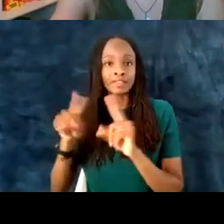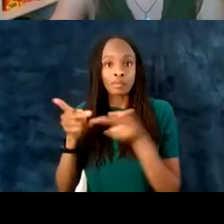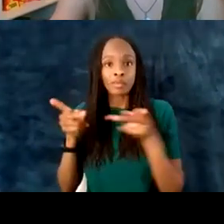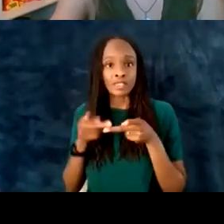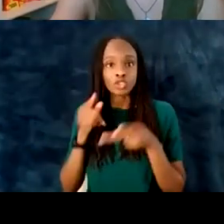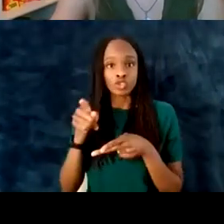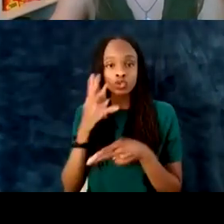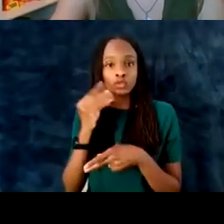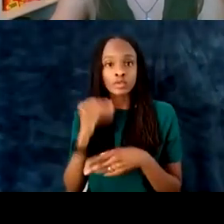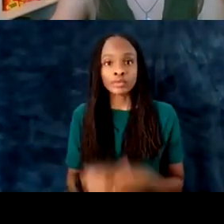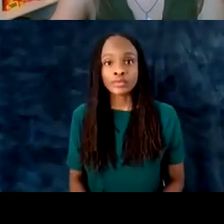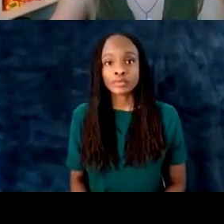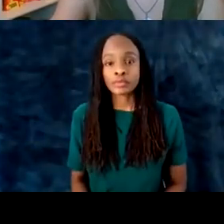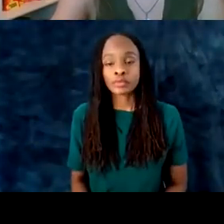been in?